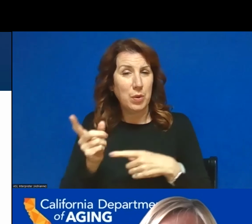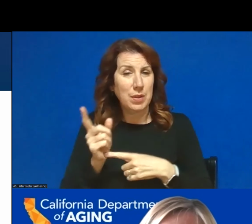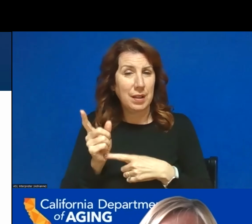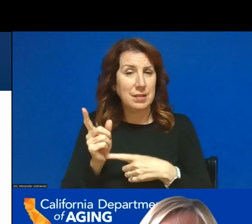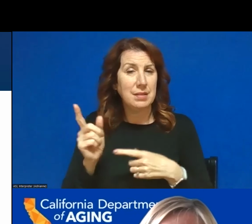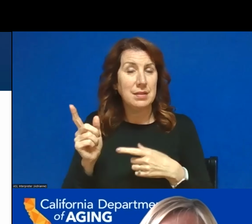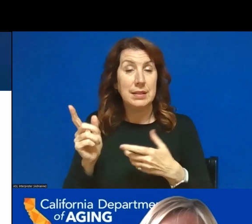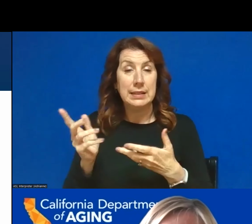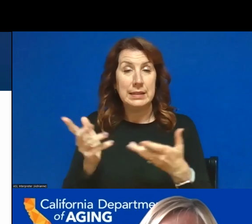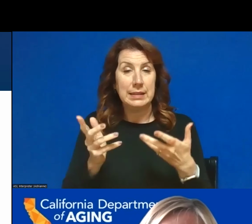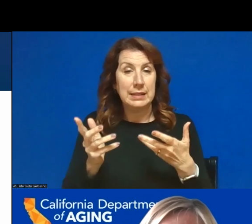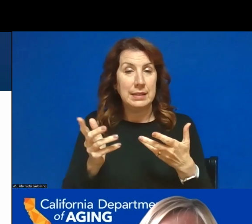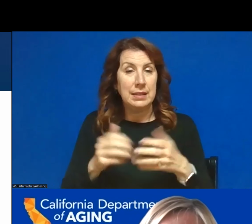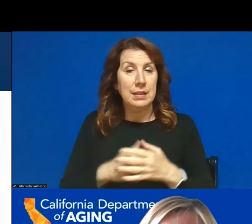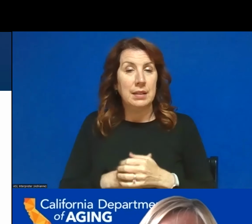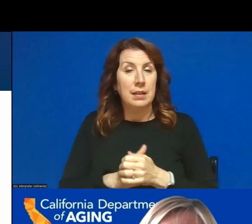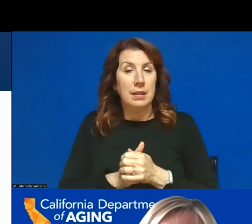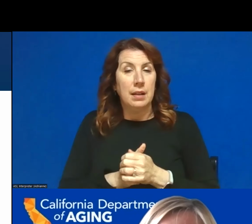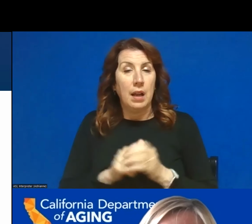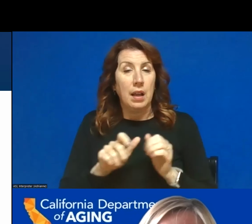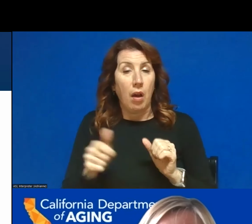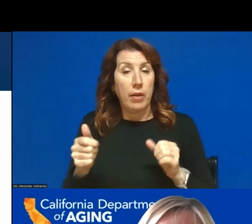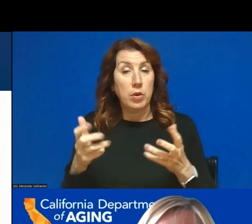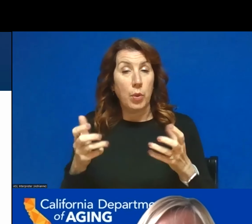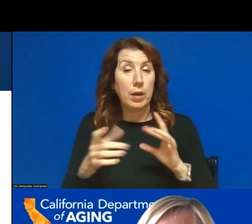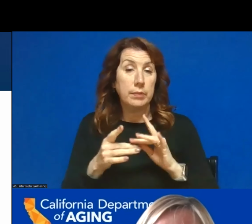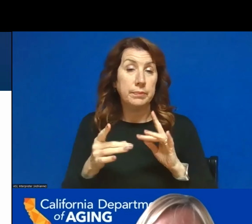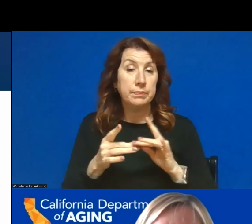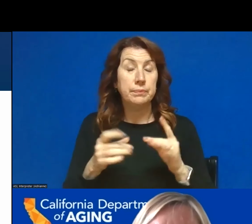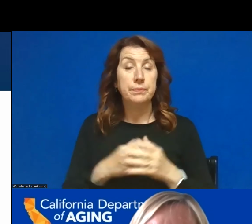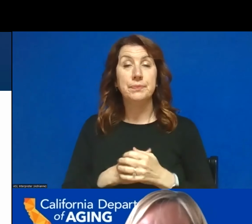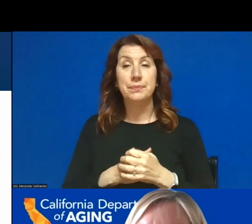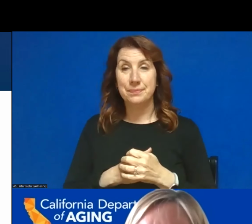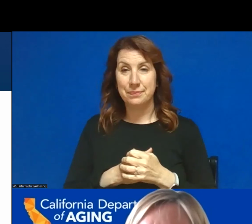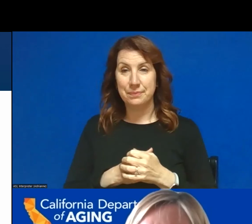any others who want to jump in.